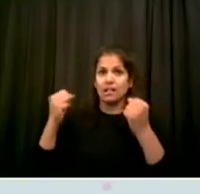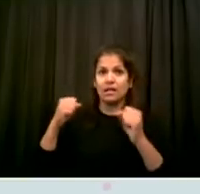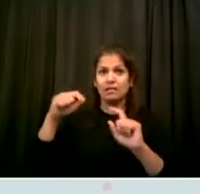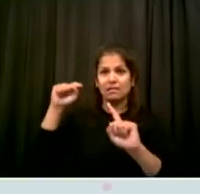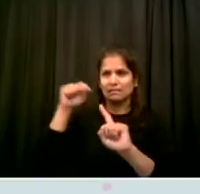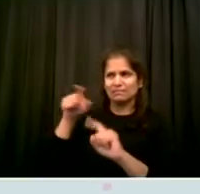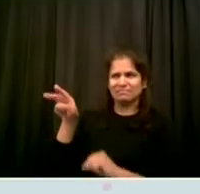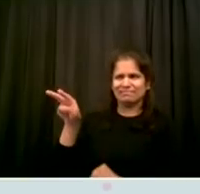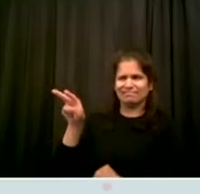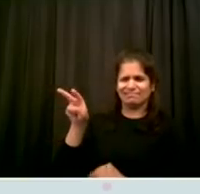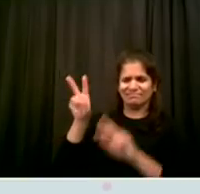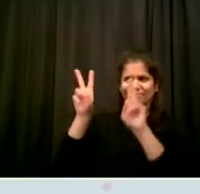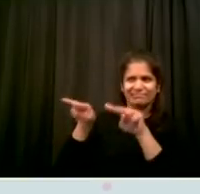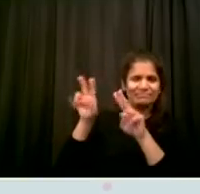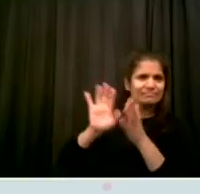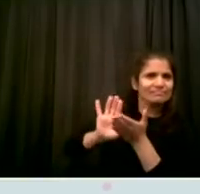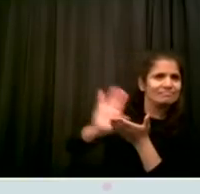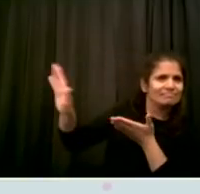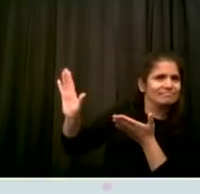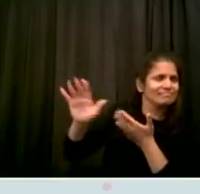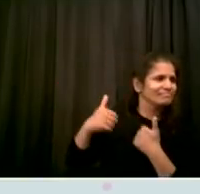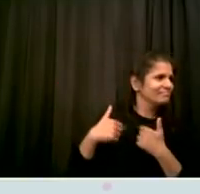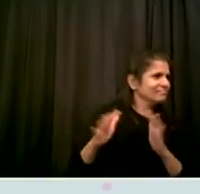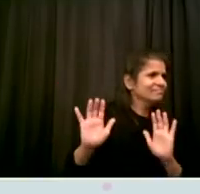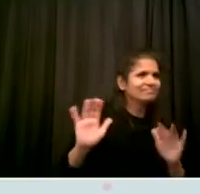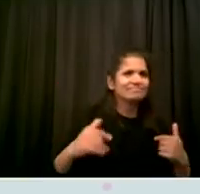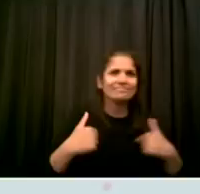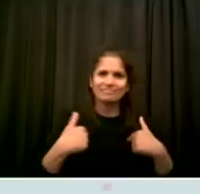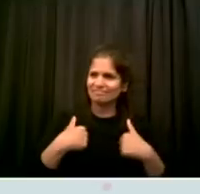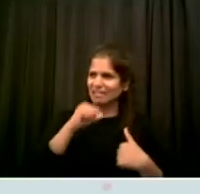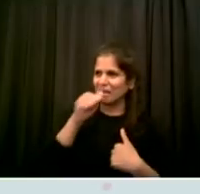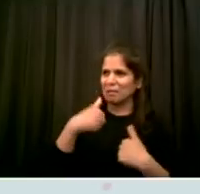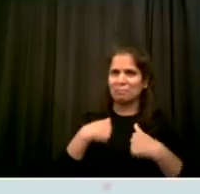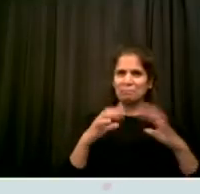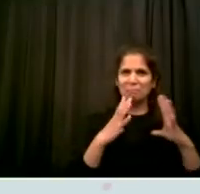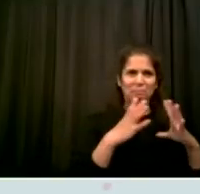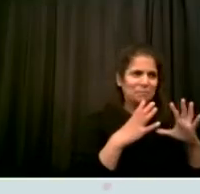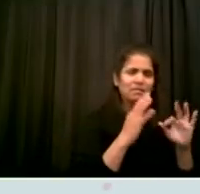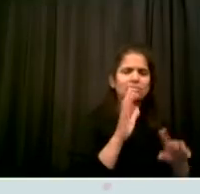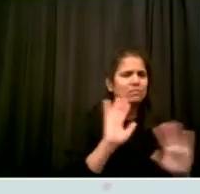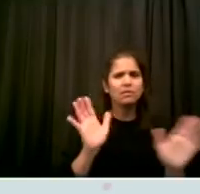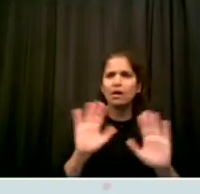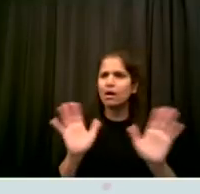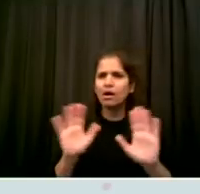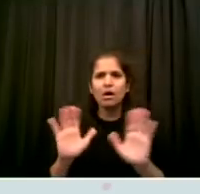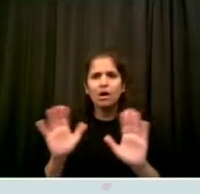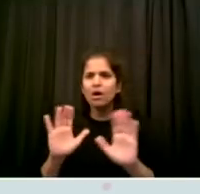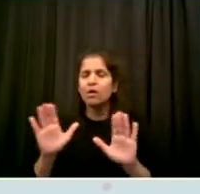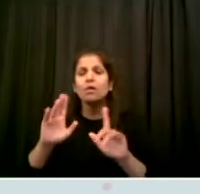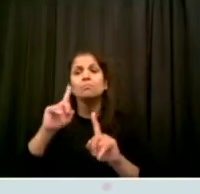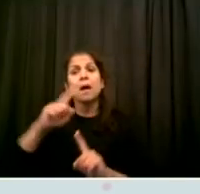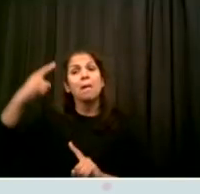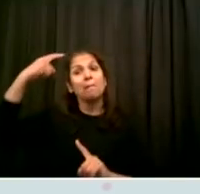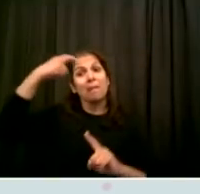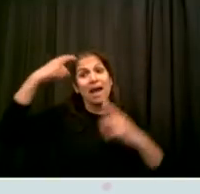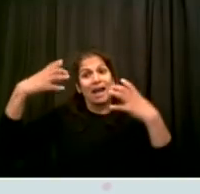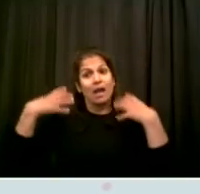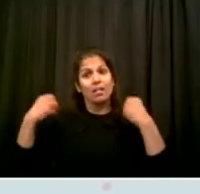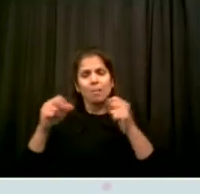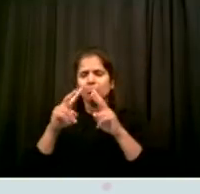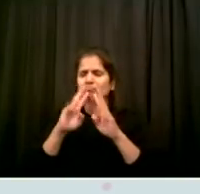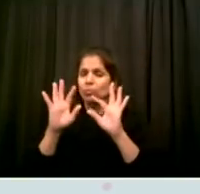get it out and know that someone's listening and someone cares. This was abundantly clear to me yesterday. I toured